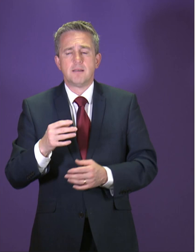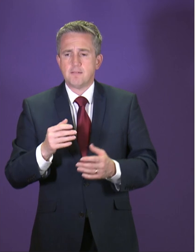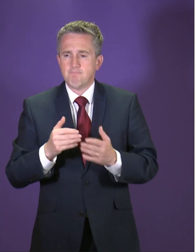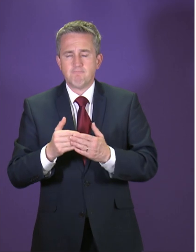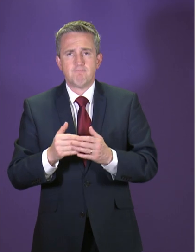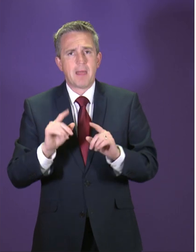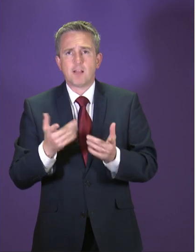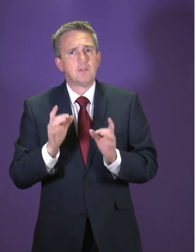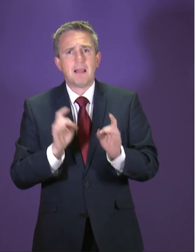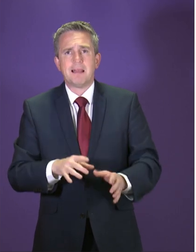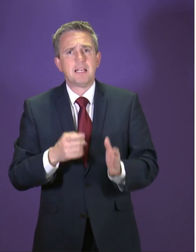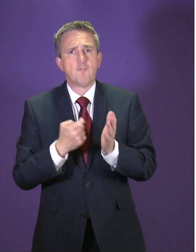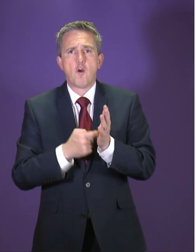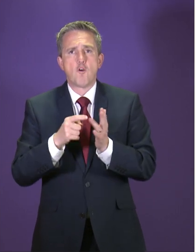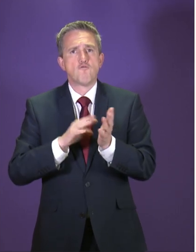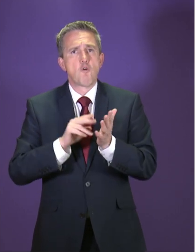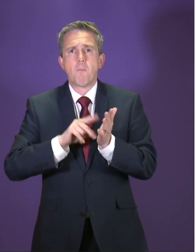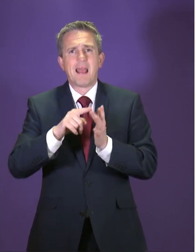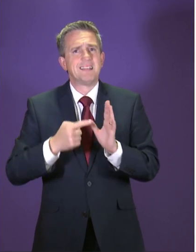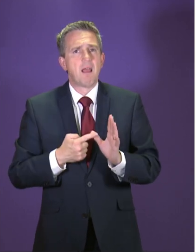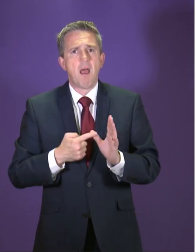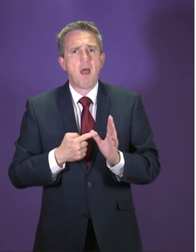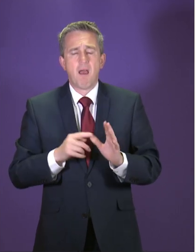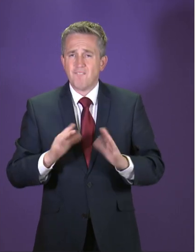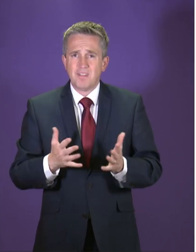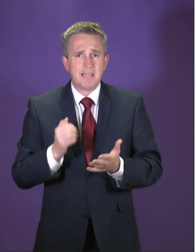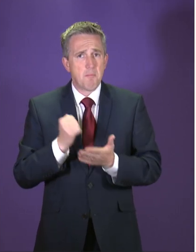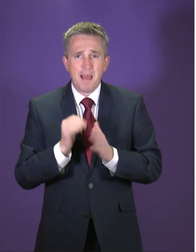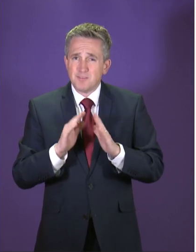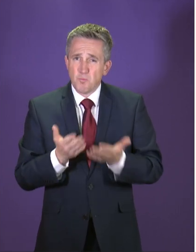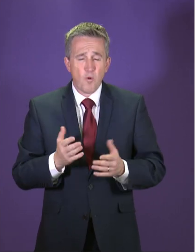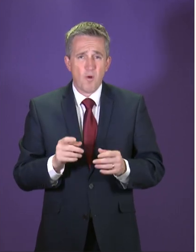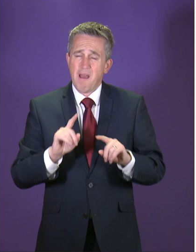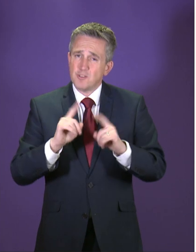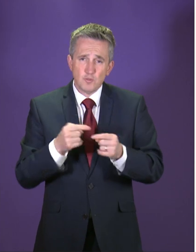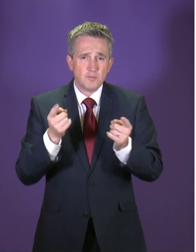leave Romania and to travel. No passports, nothing.